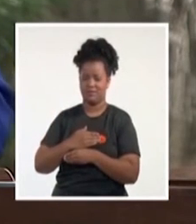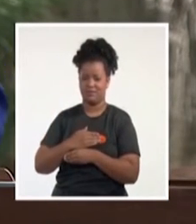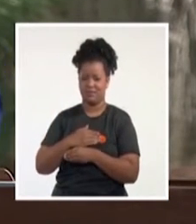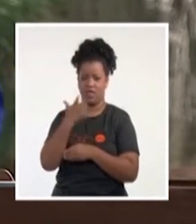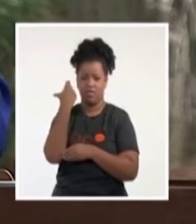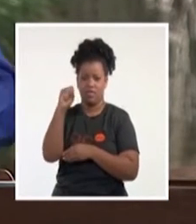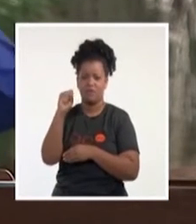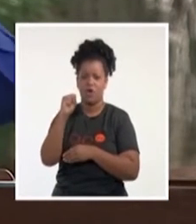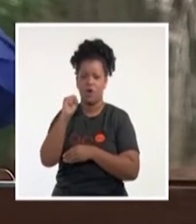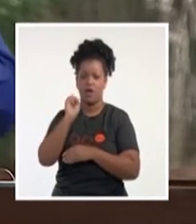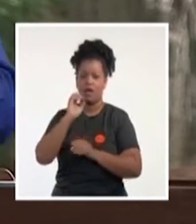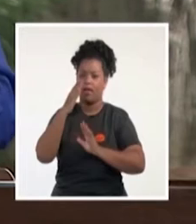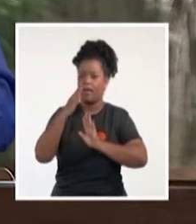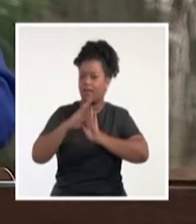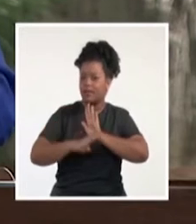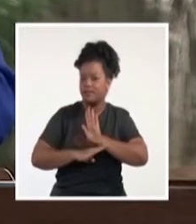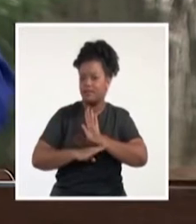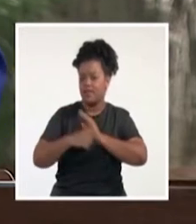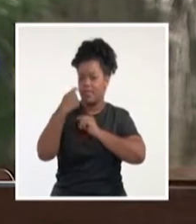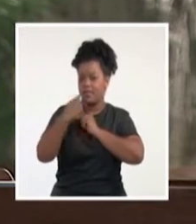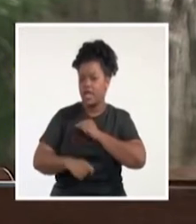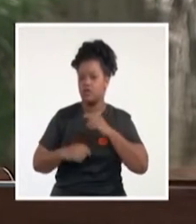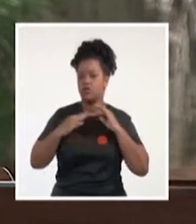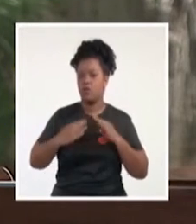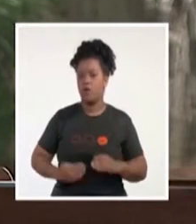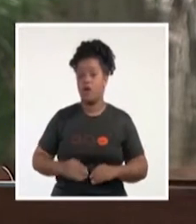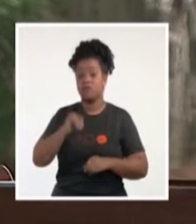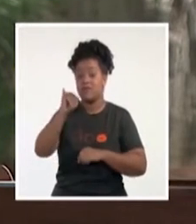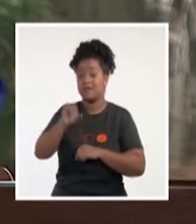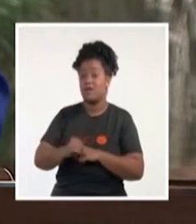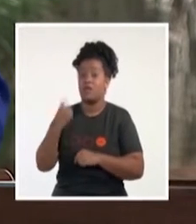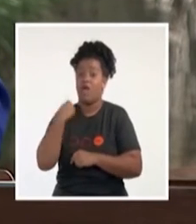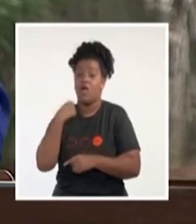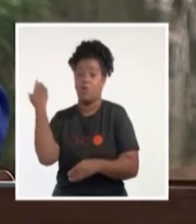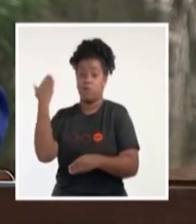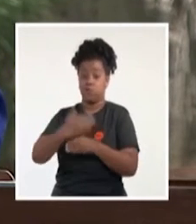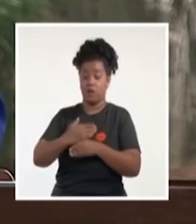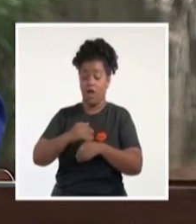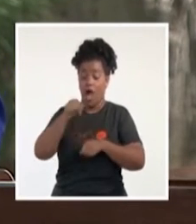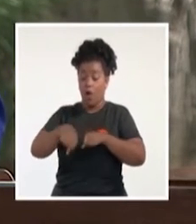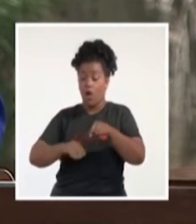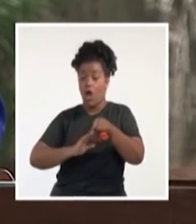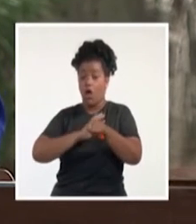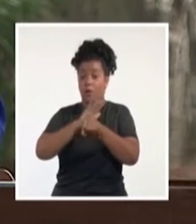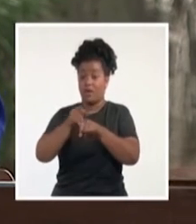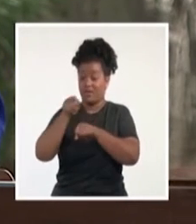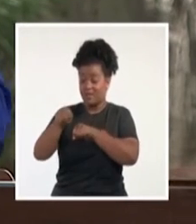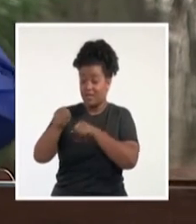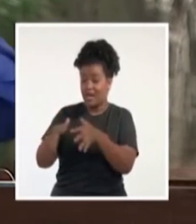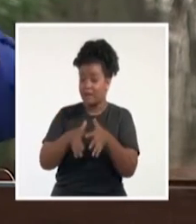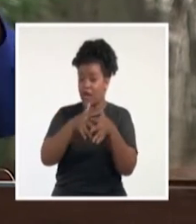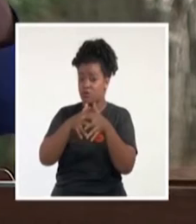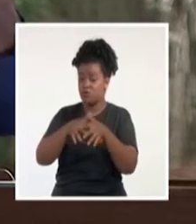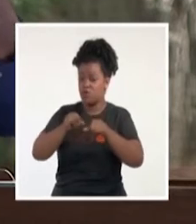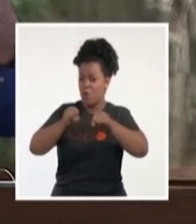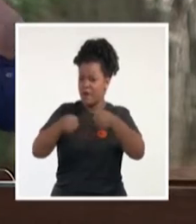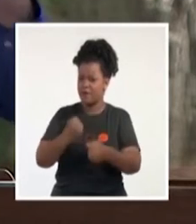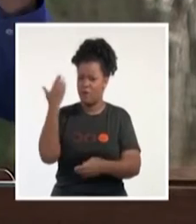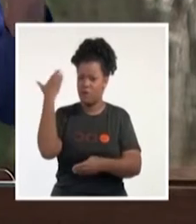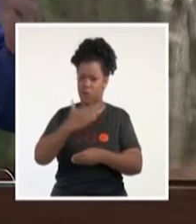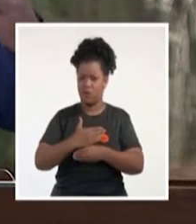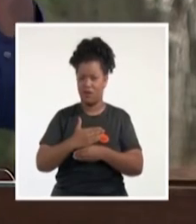de todo un pueblo durante más de 60 años, las recrudezcas en medio de una situación tan compleja como la pandemia y te